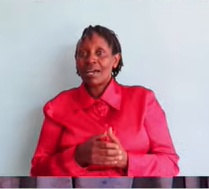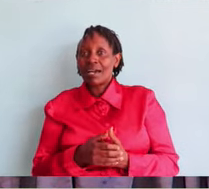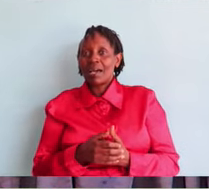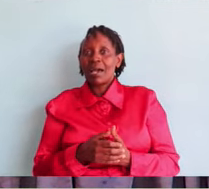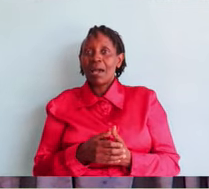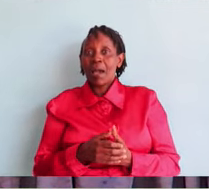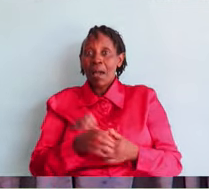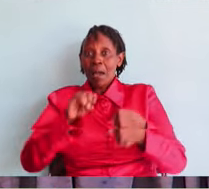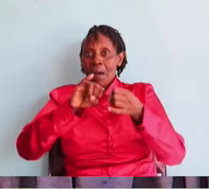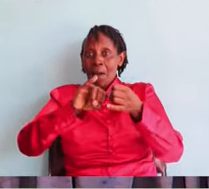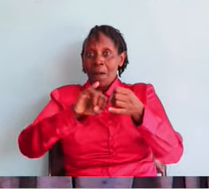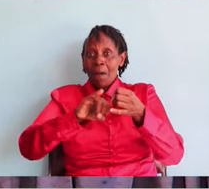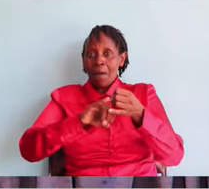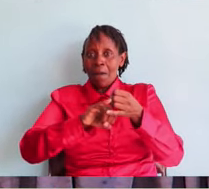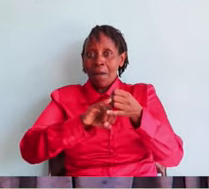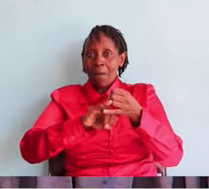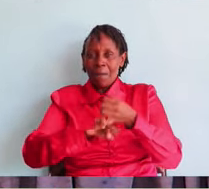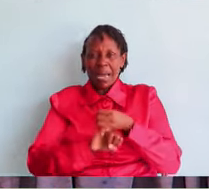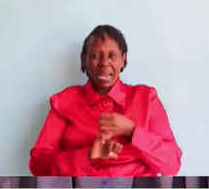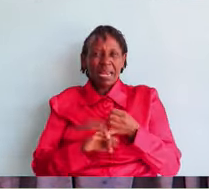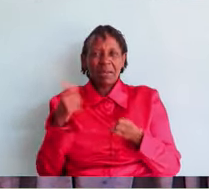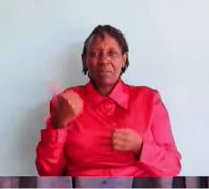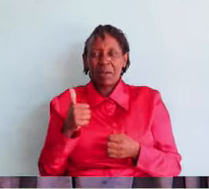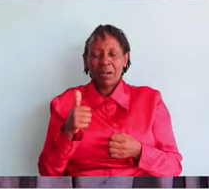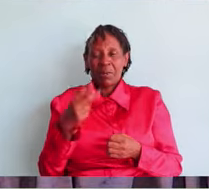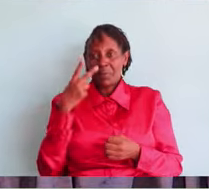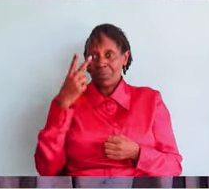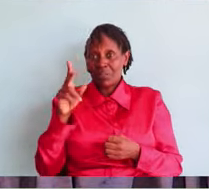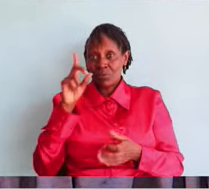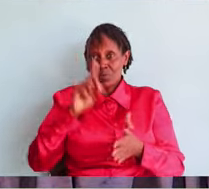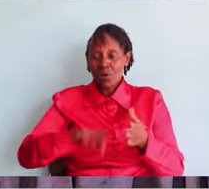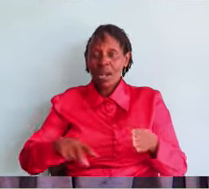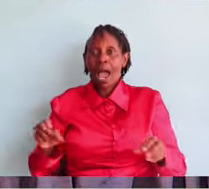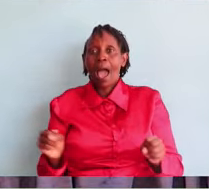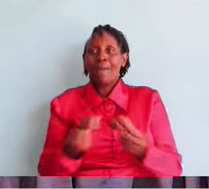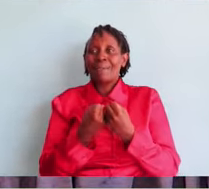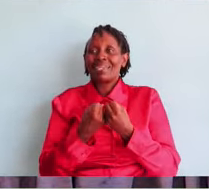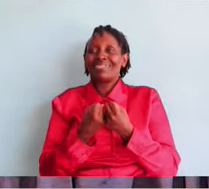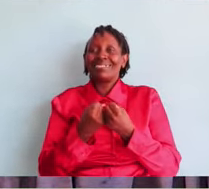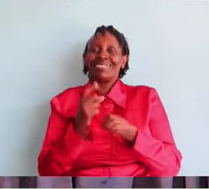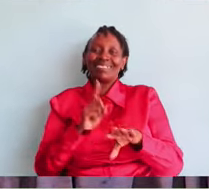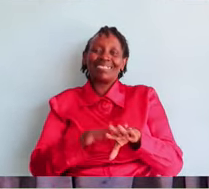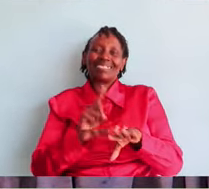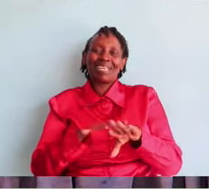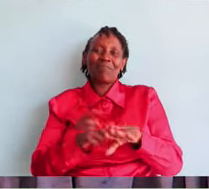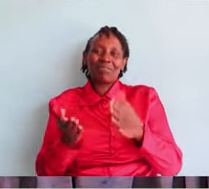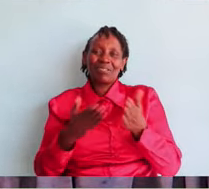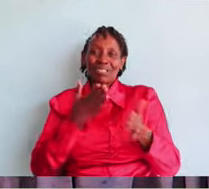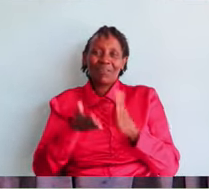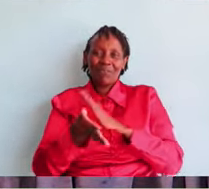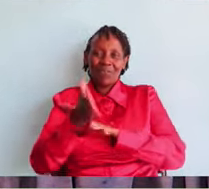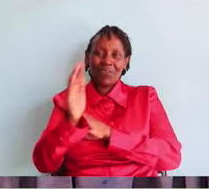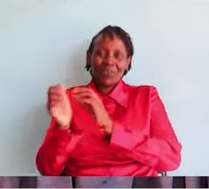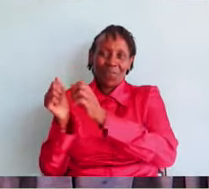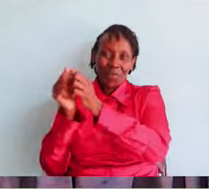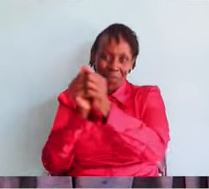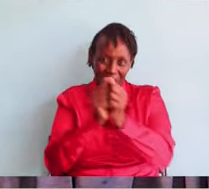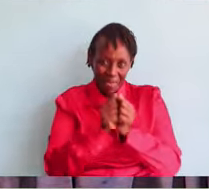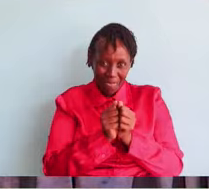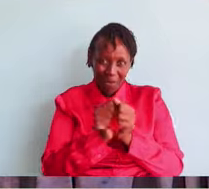but also they were serving God together. So you can see what happens when you're serving God together. it can go further, you